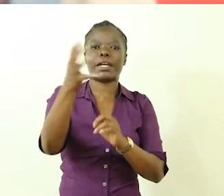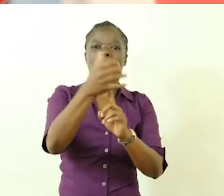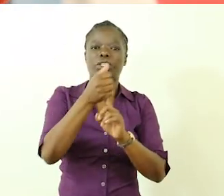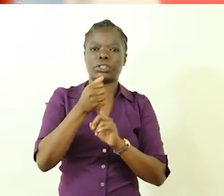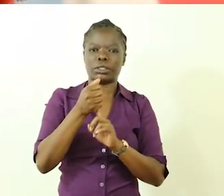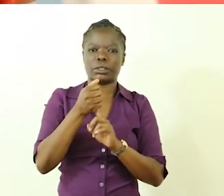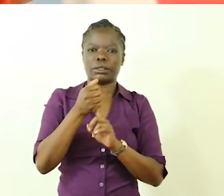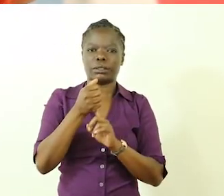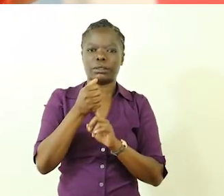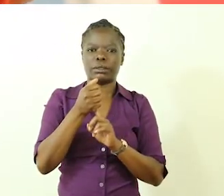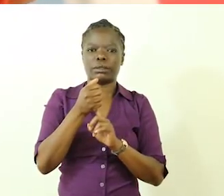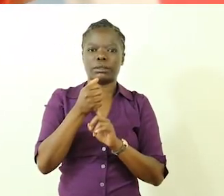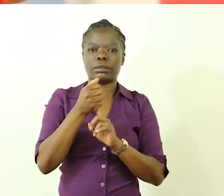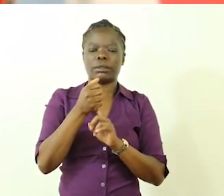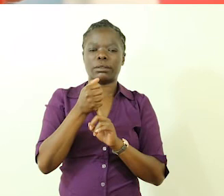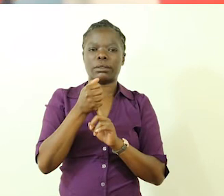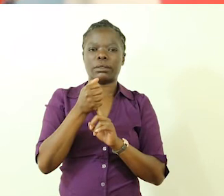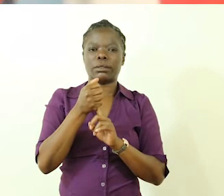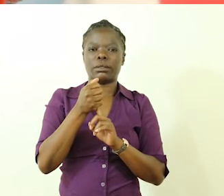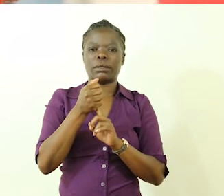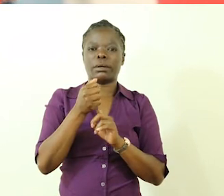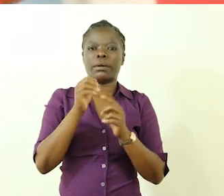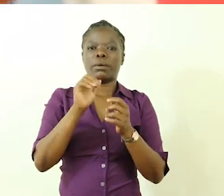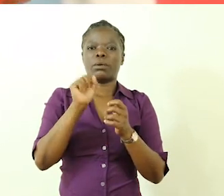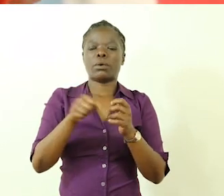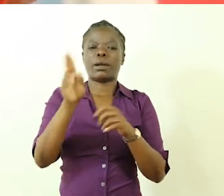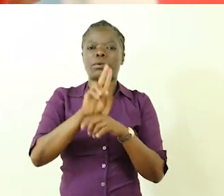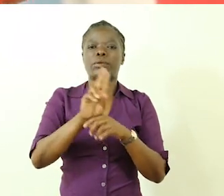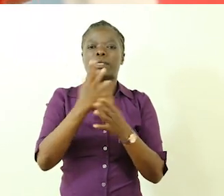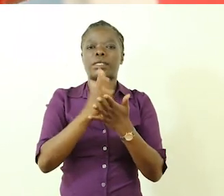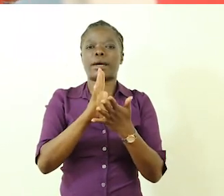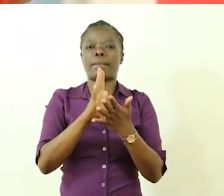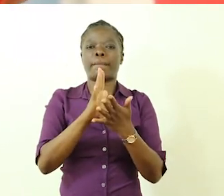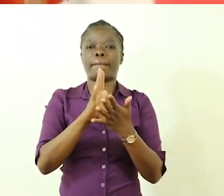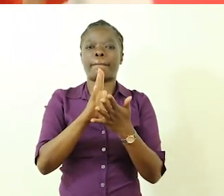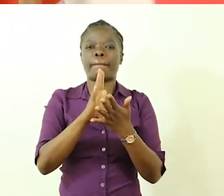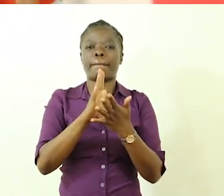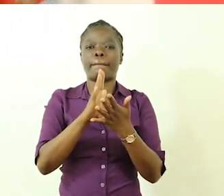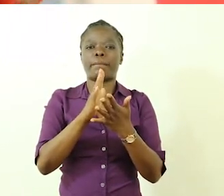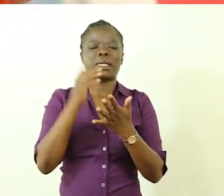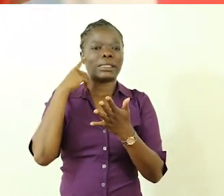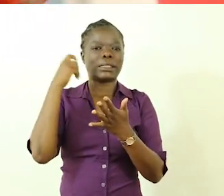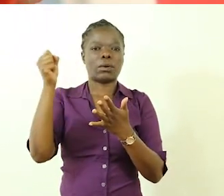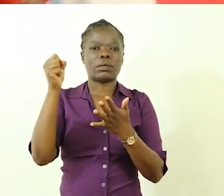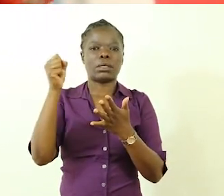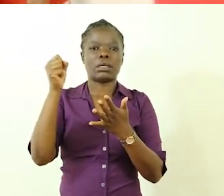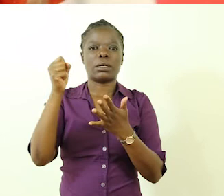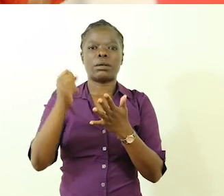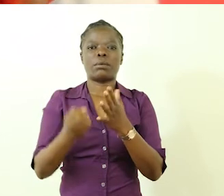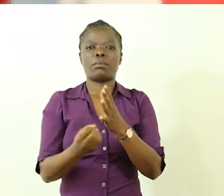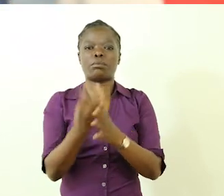reach. You can use sound-producing toys, make the child hold sound-producing toys for them